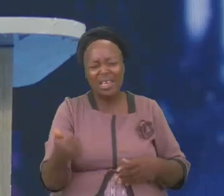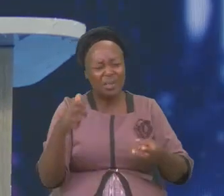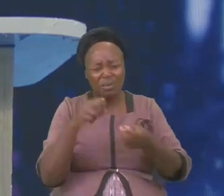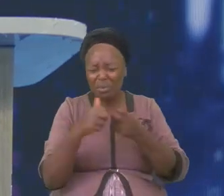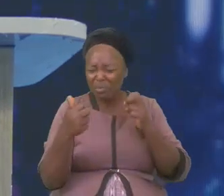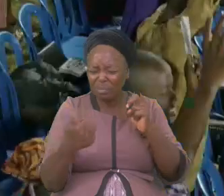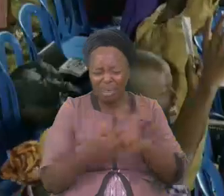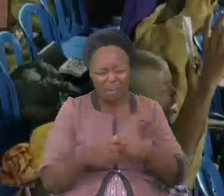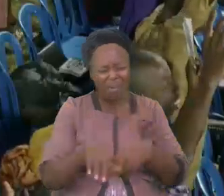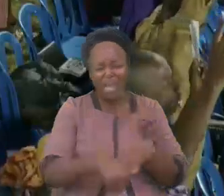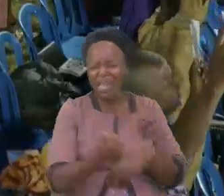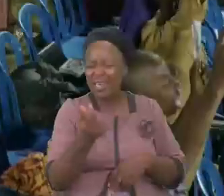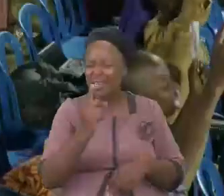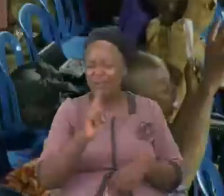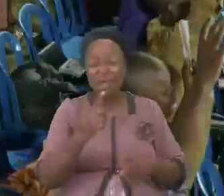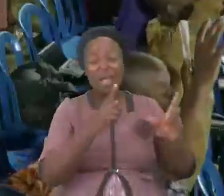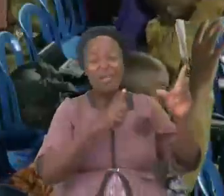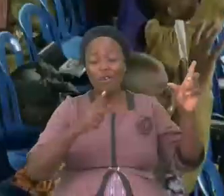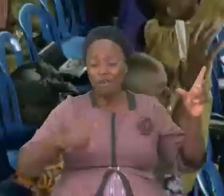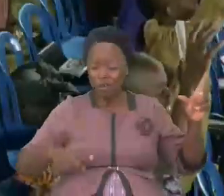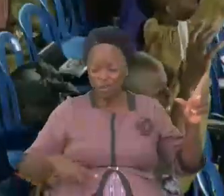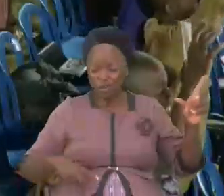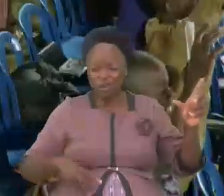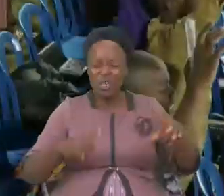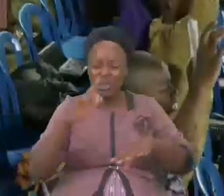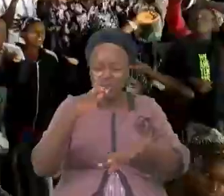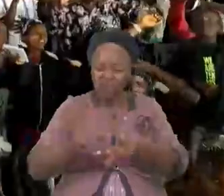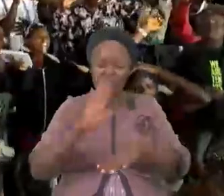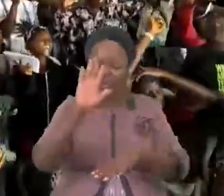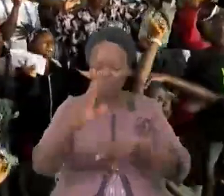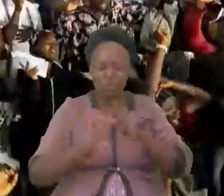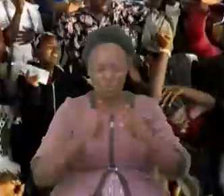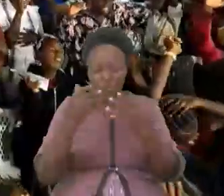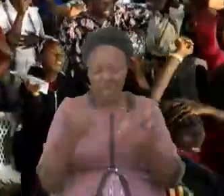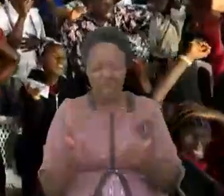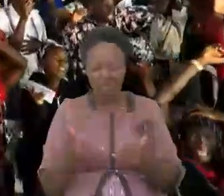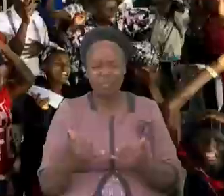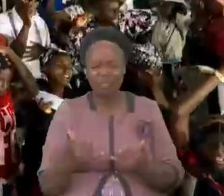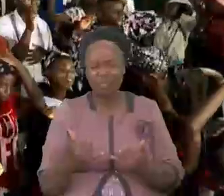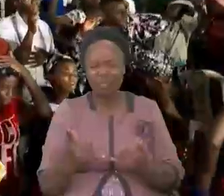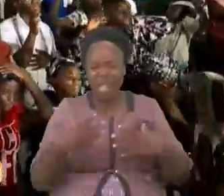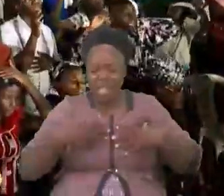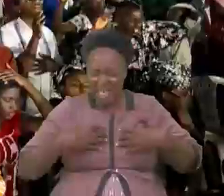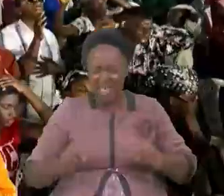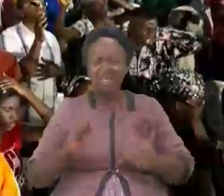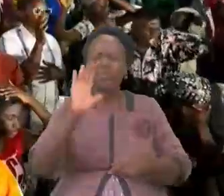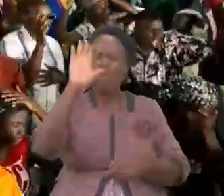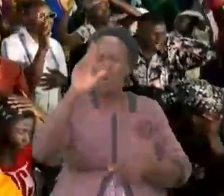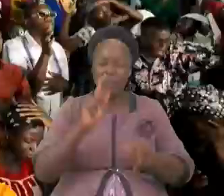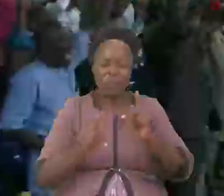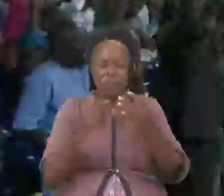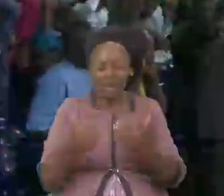touch your people now. Heal your people now. Deliver your people